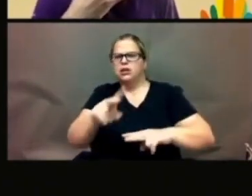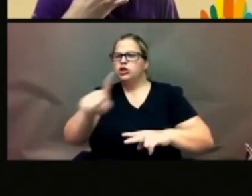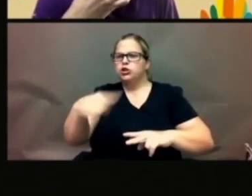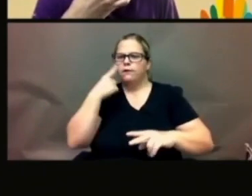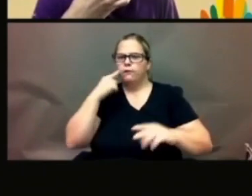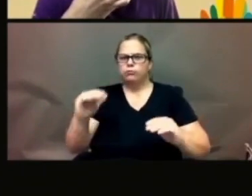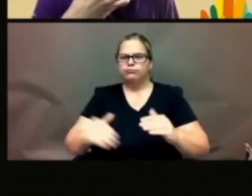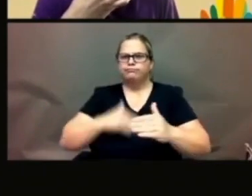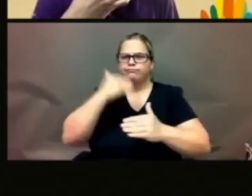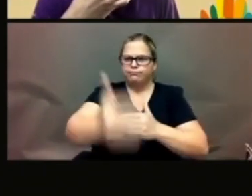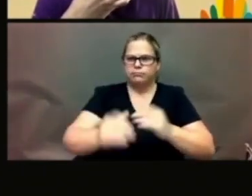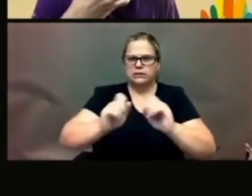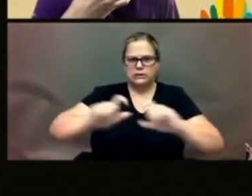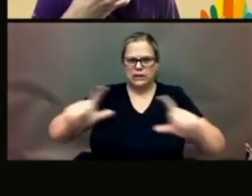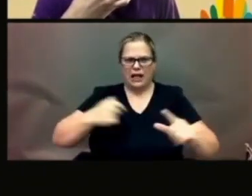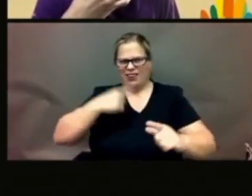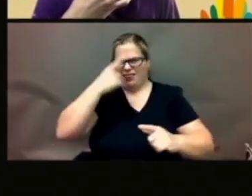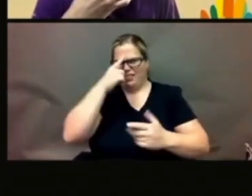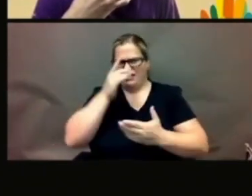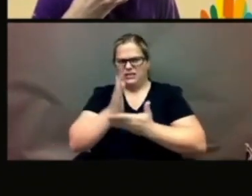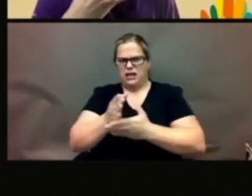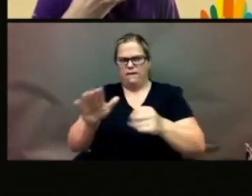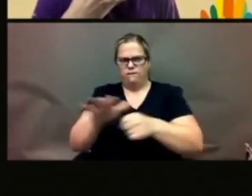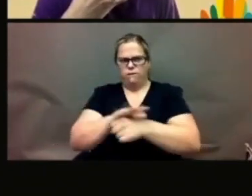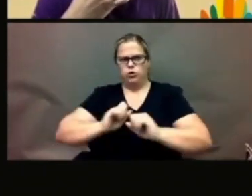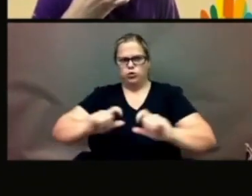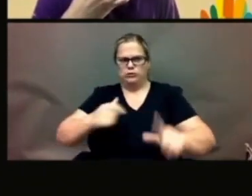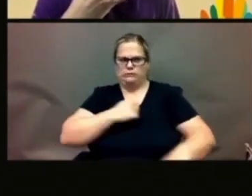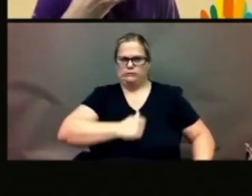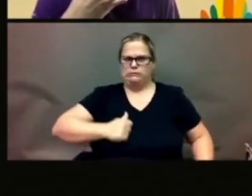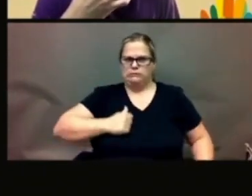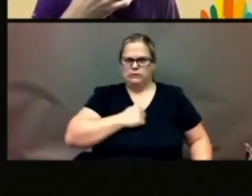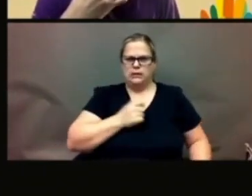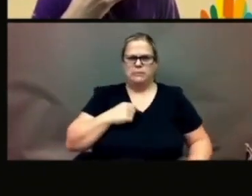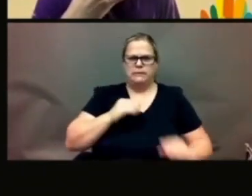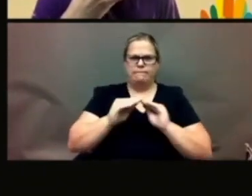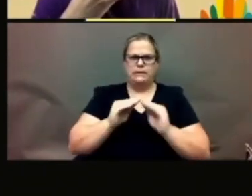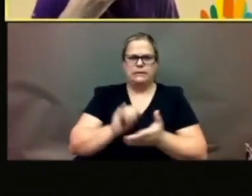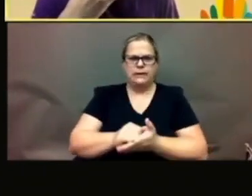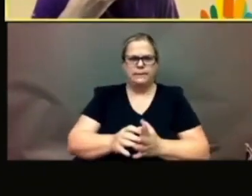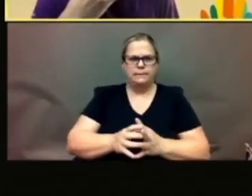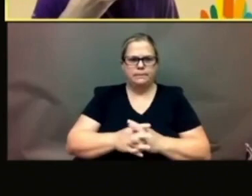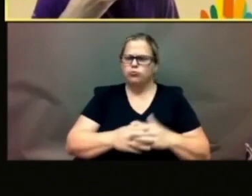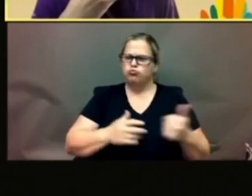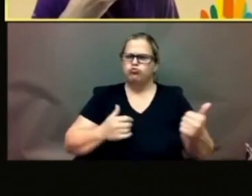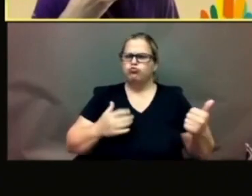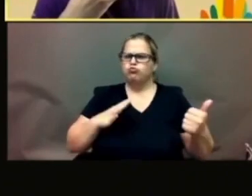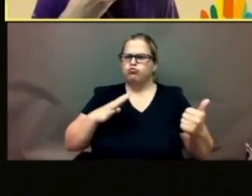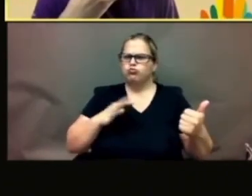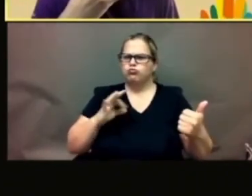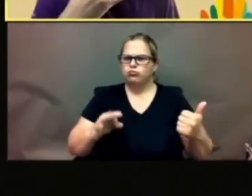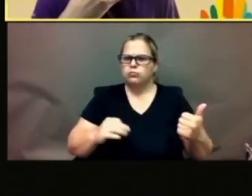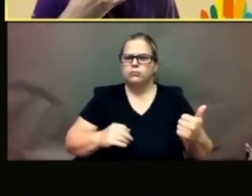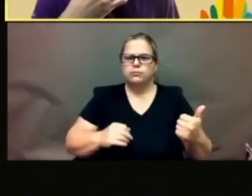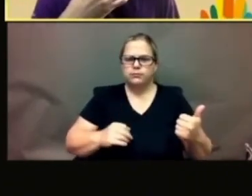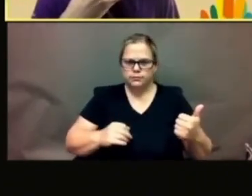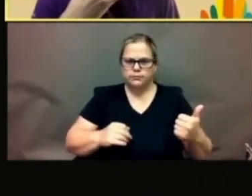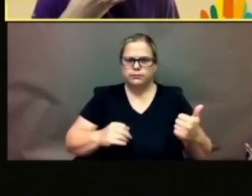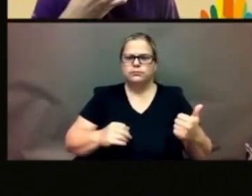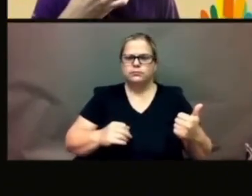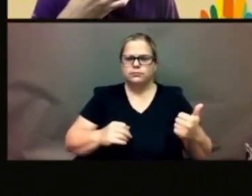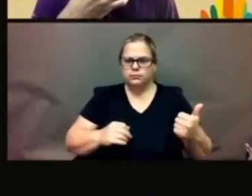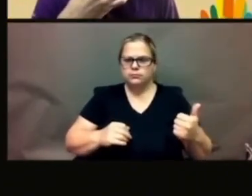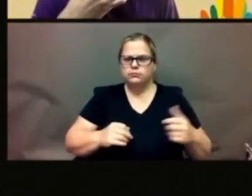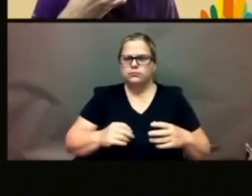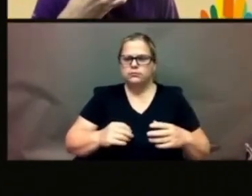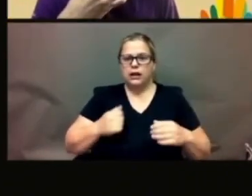slide. I think I got out of full screen, so I apologize. Let me get back in there. You're cool. And I can